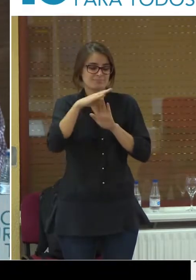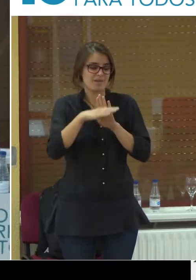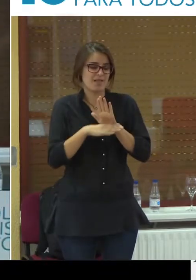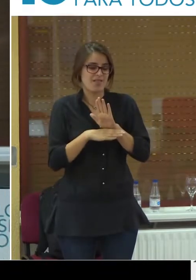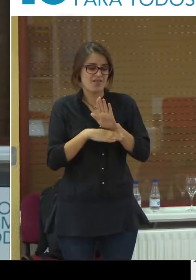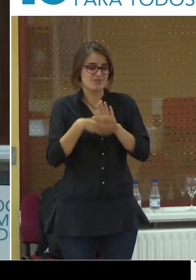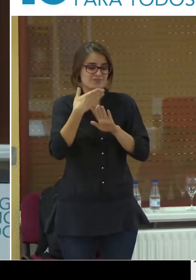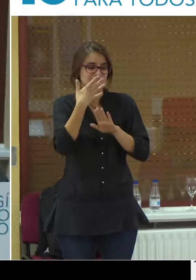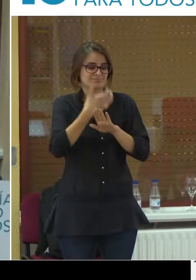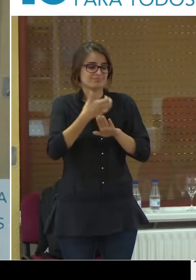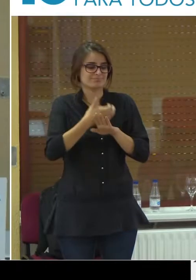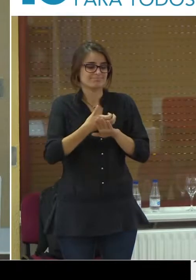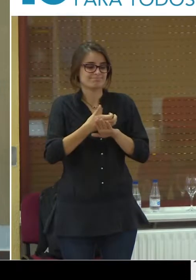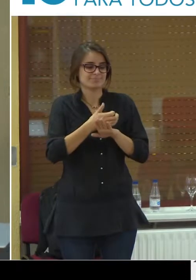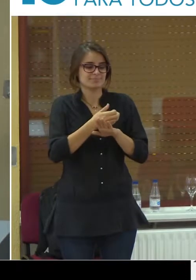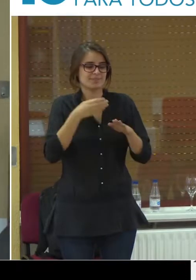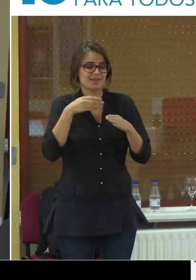register that.